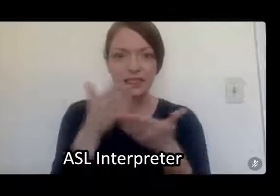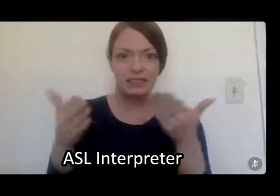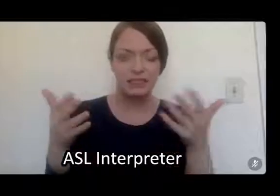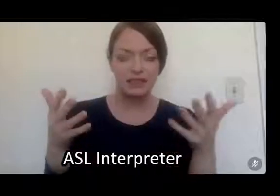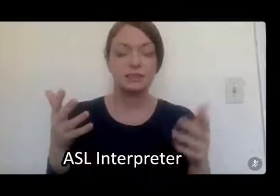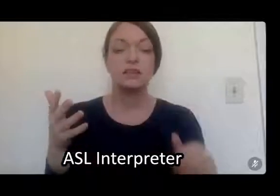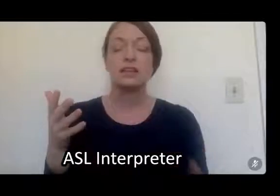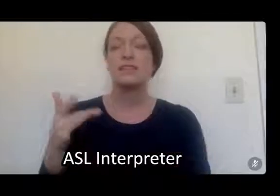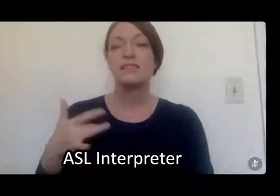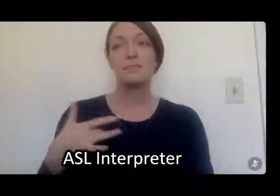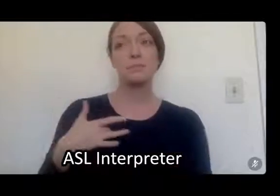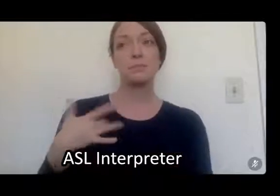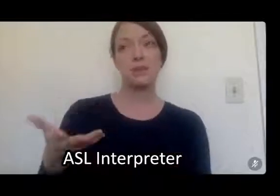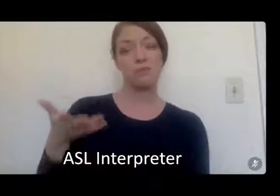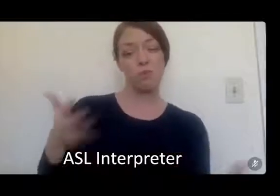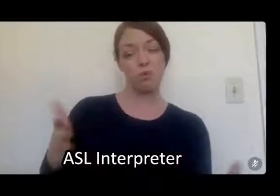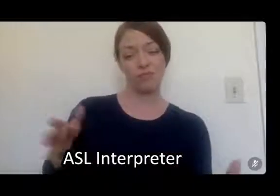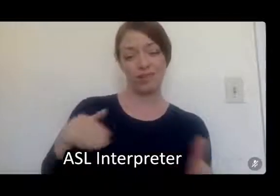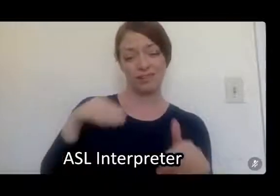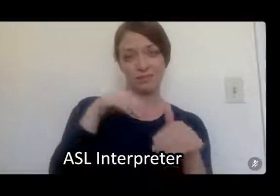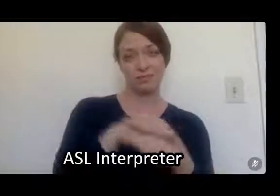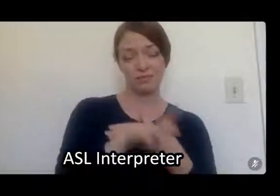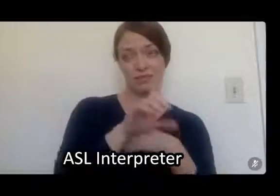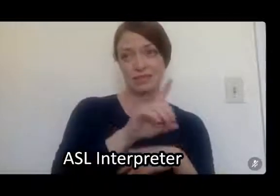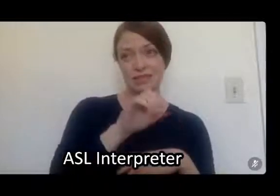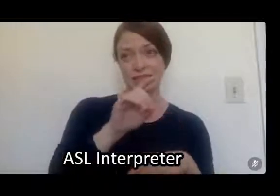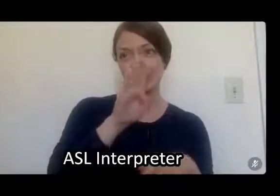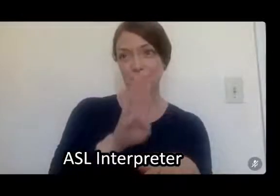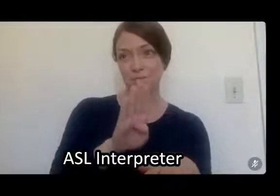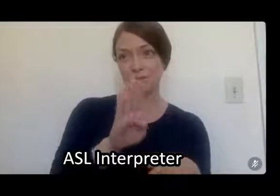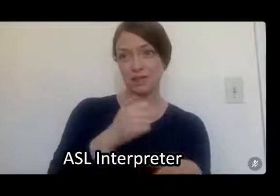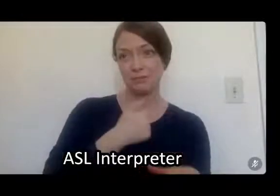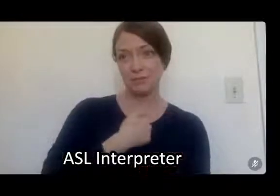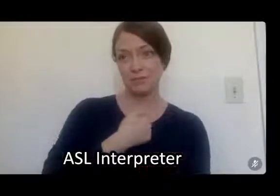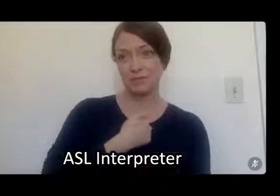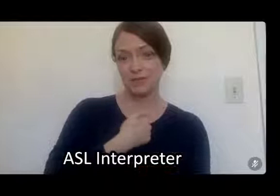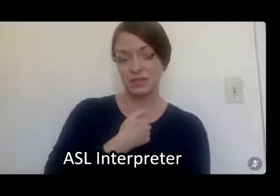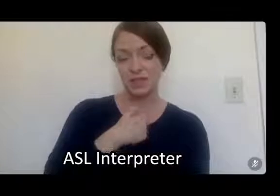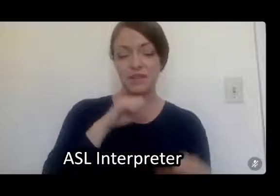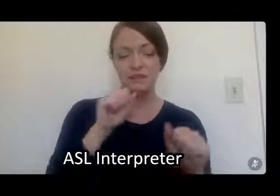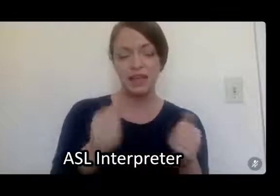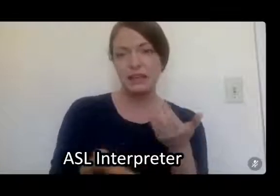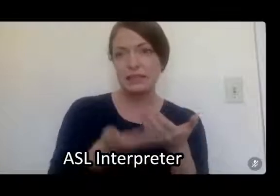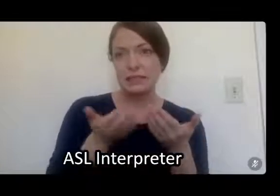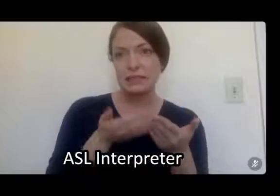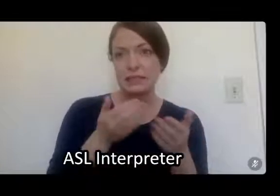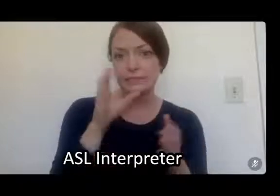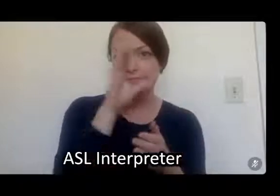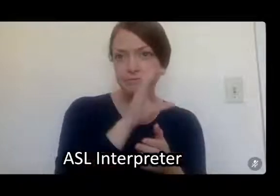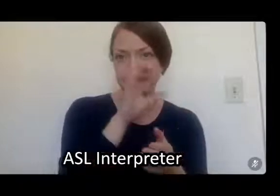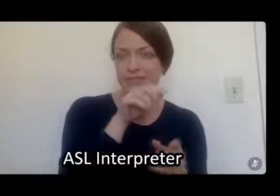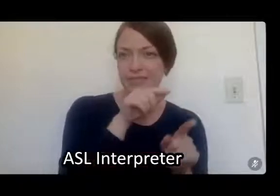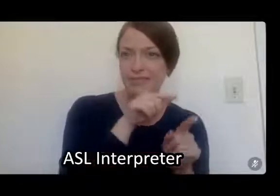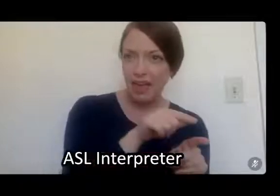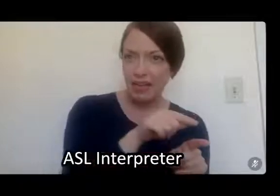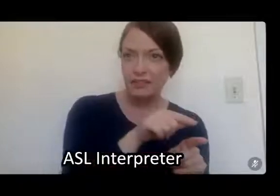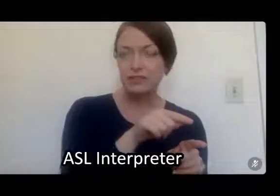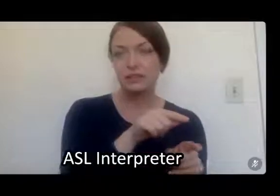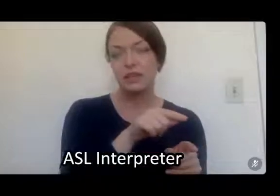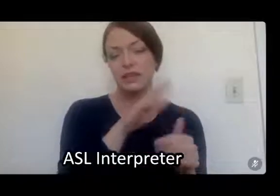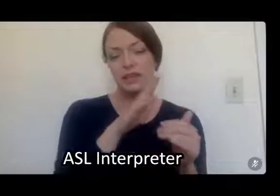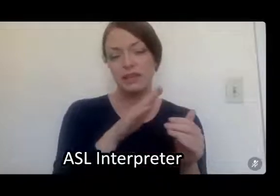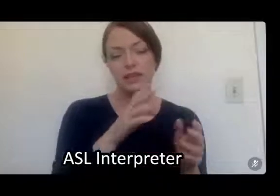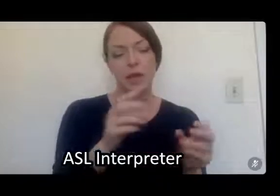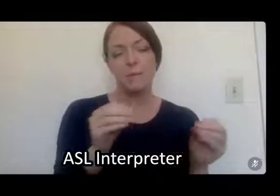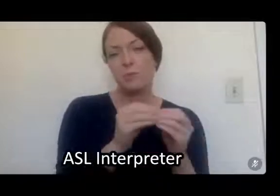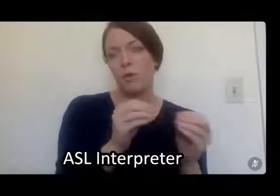my D&D Beyond account, and I can search there and pull it up quicker than trying to